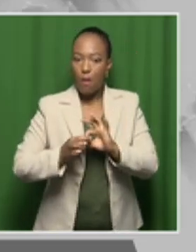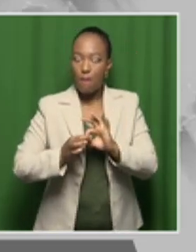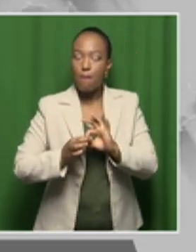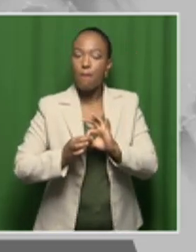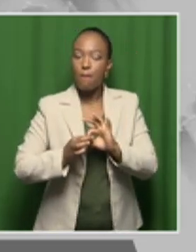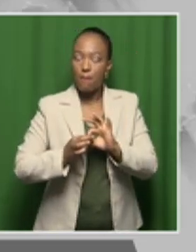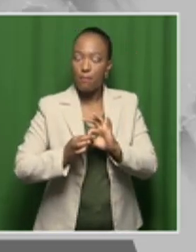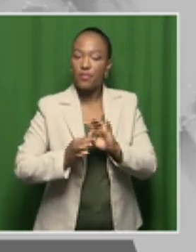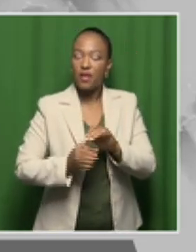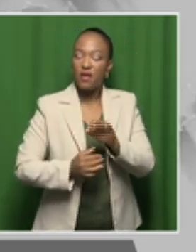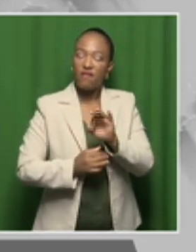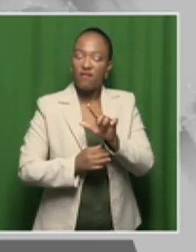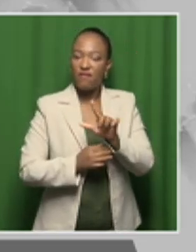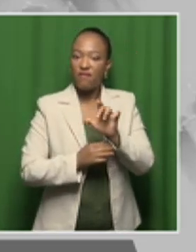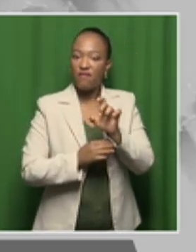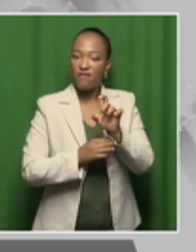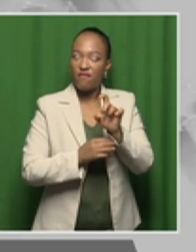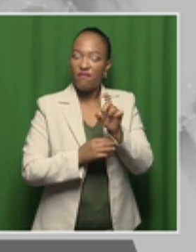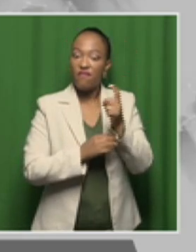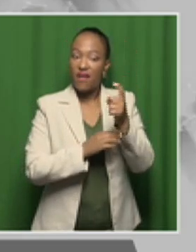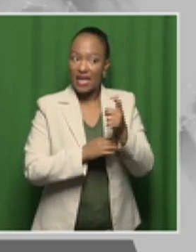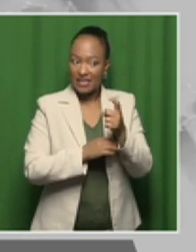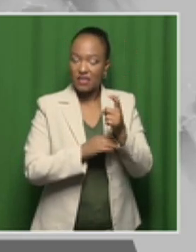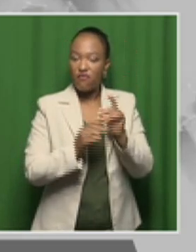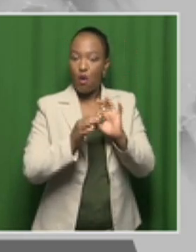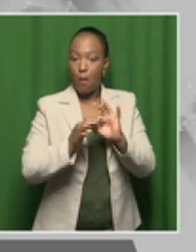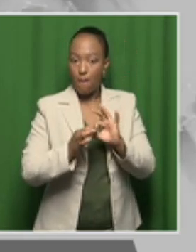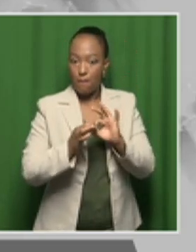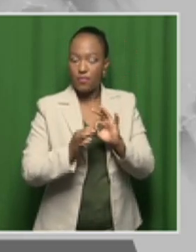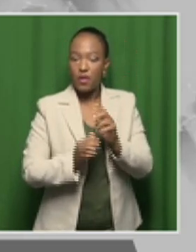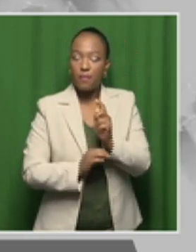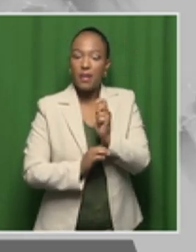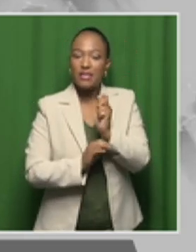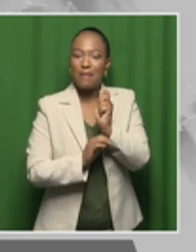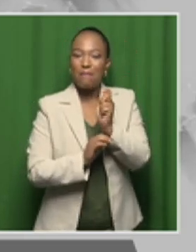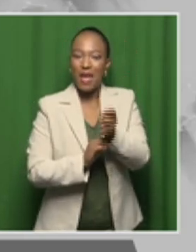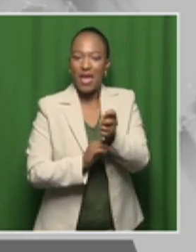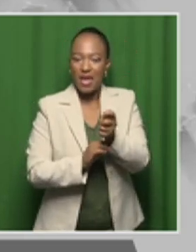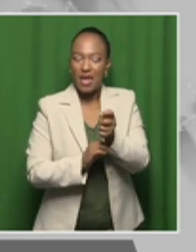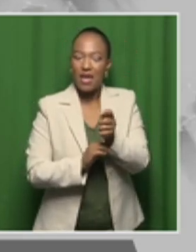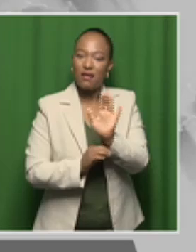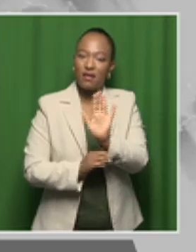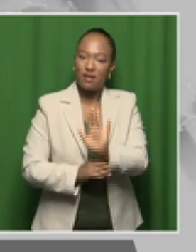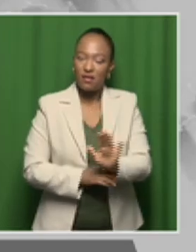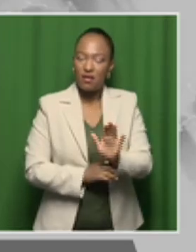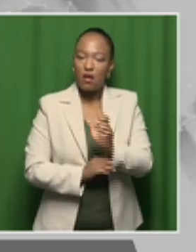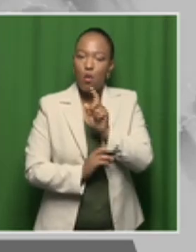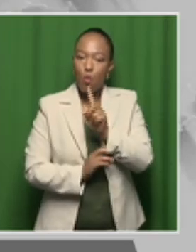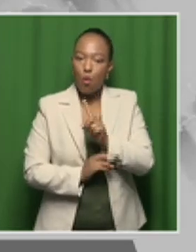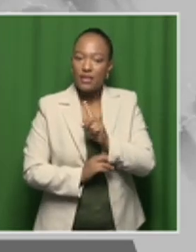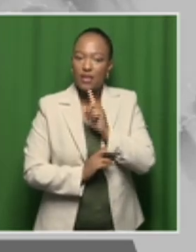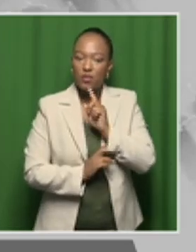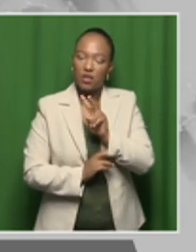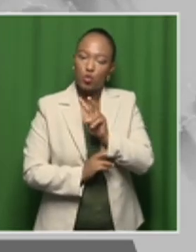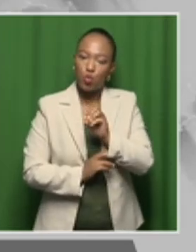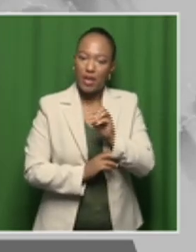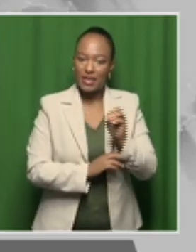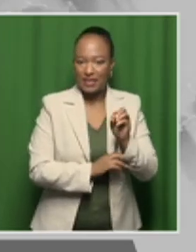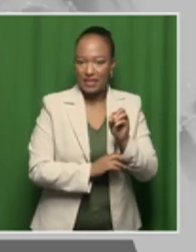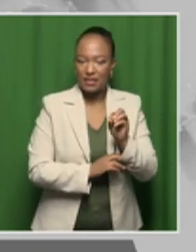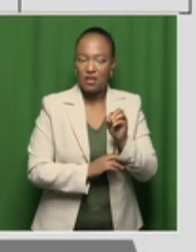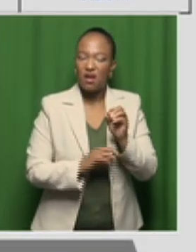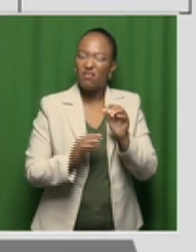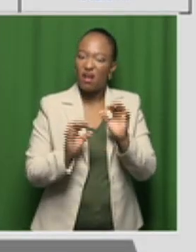for residential. They would need to pay a tariff conversion fee of about 1,200 standard